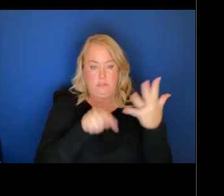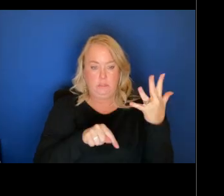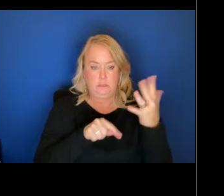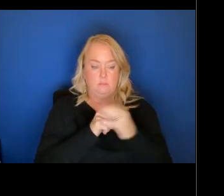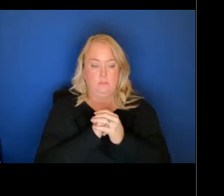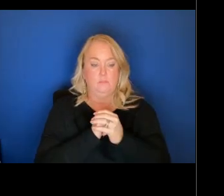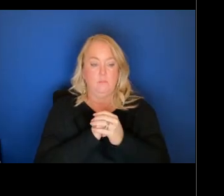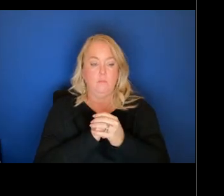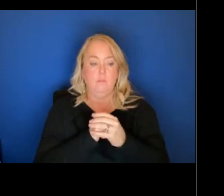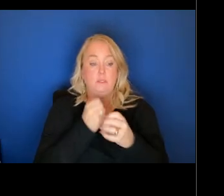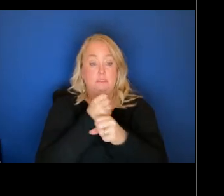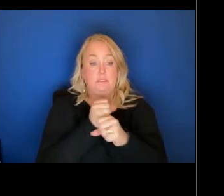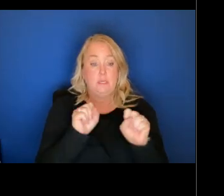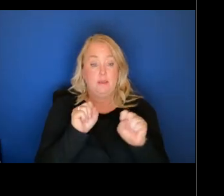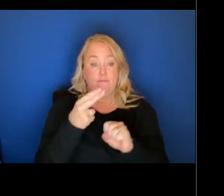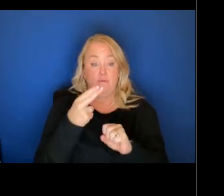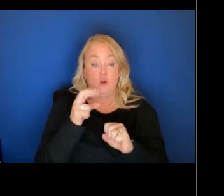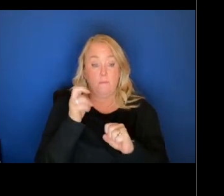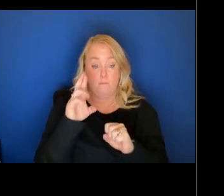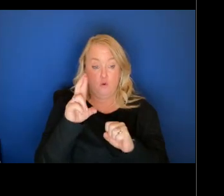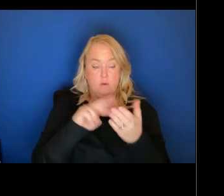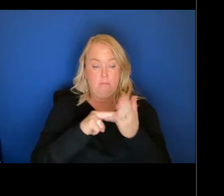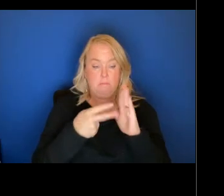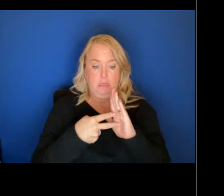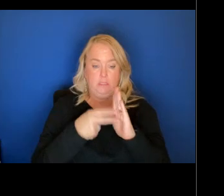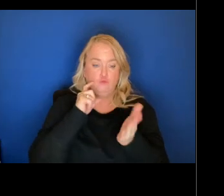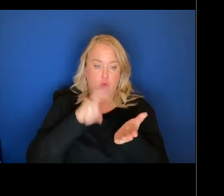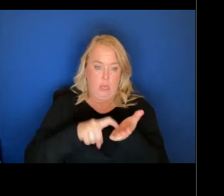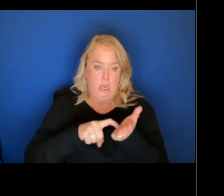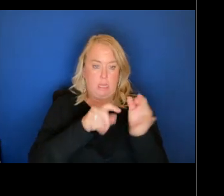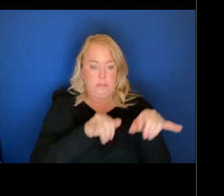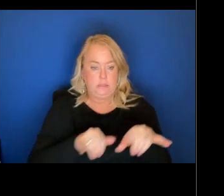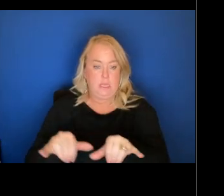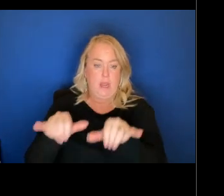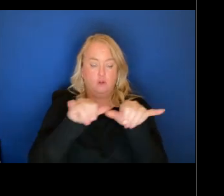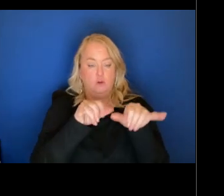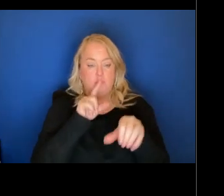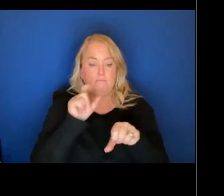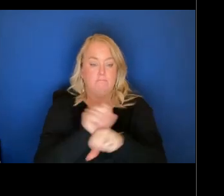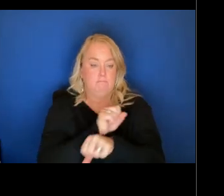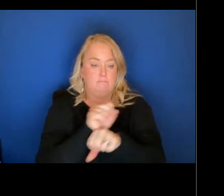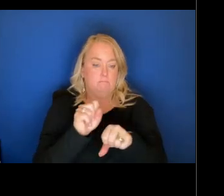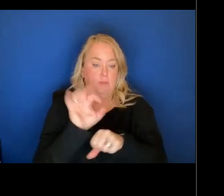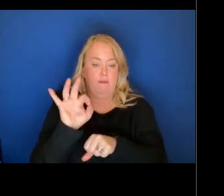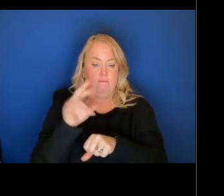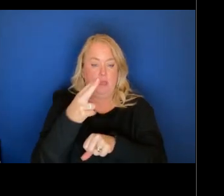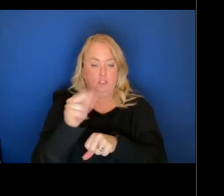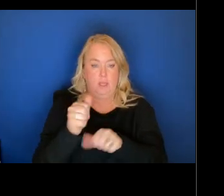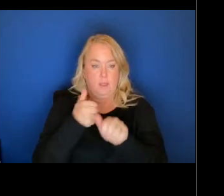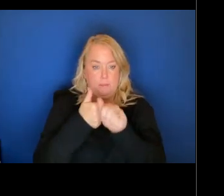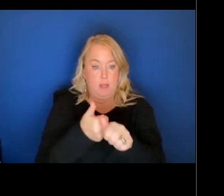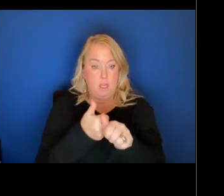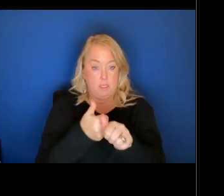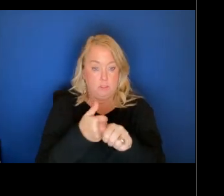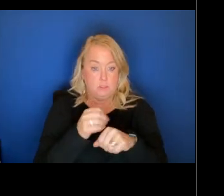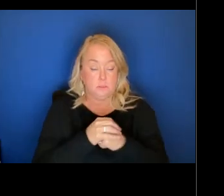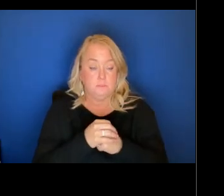A safe harbor is a recognized standard ensuring FHA compliance.